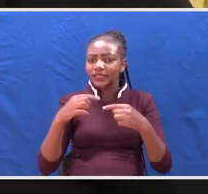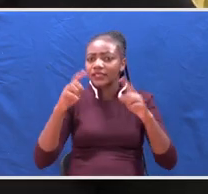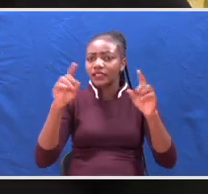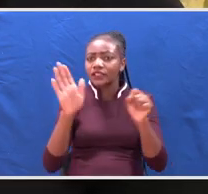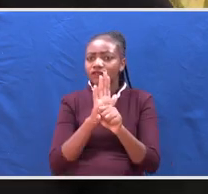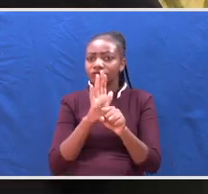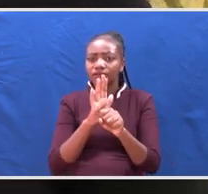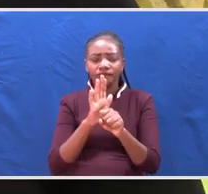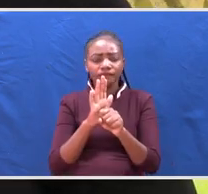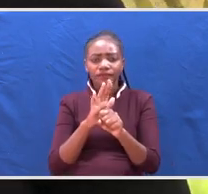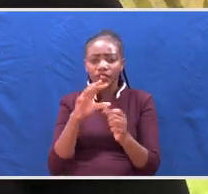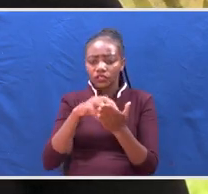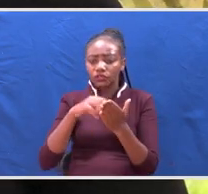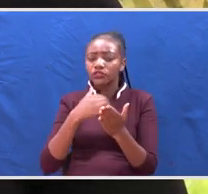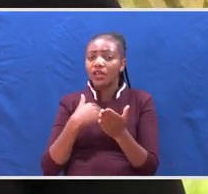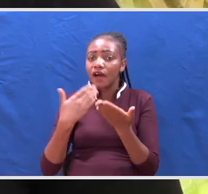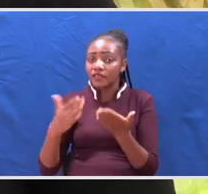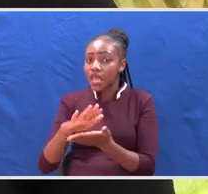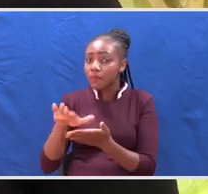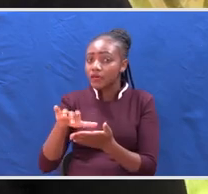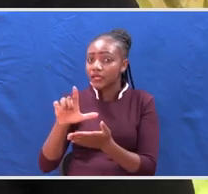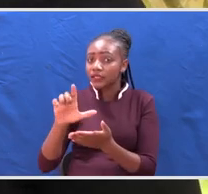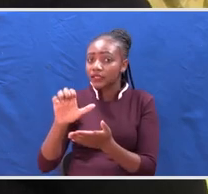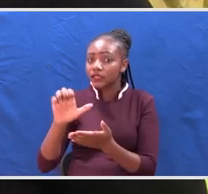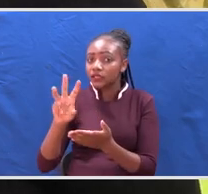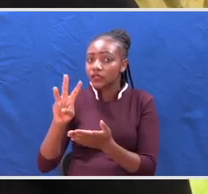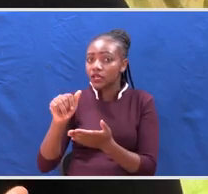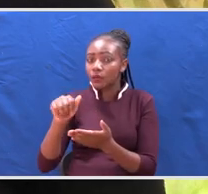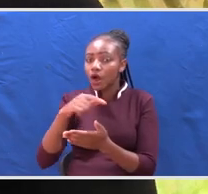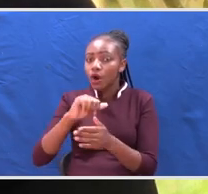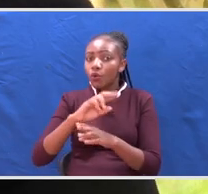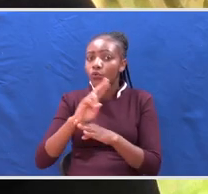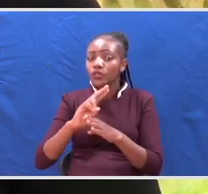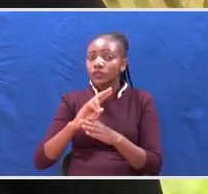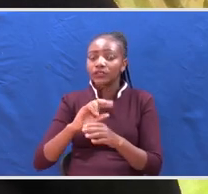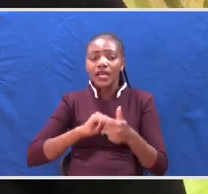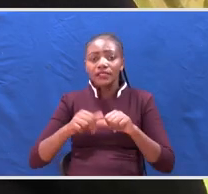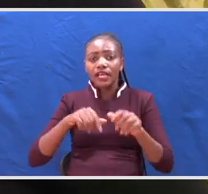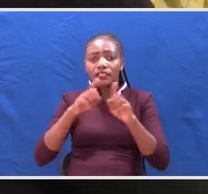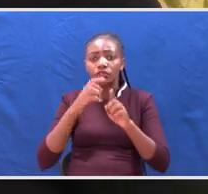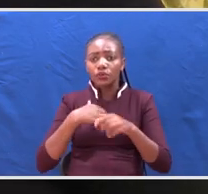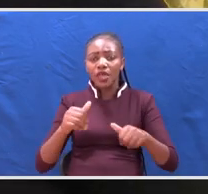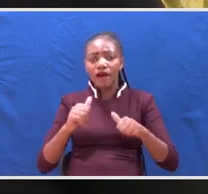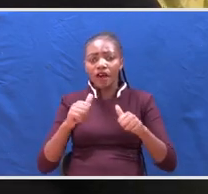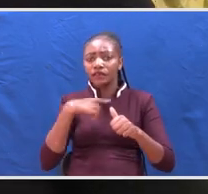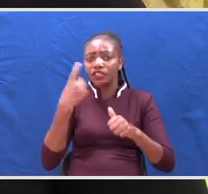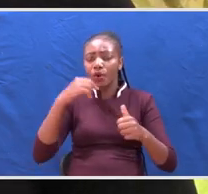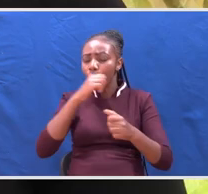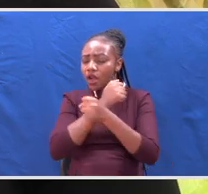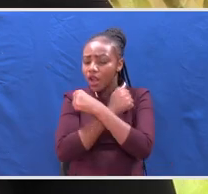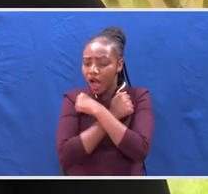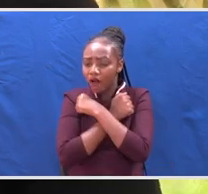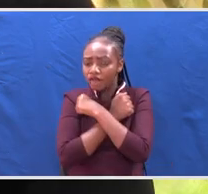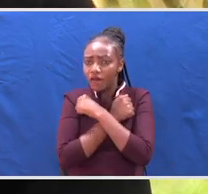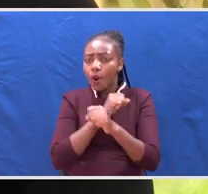bird watching, especially here on Lewa, is we use citizen science. We have our guides who are very passionate in birding.